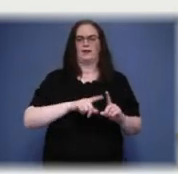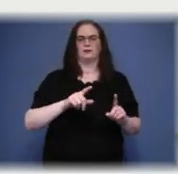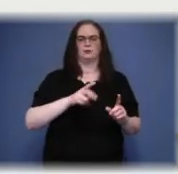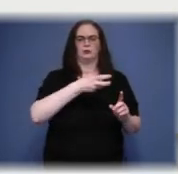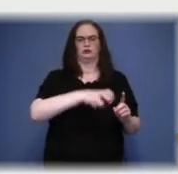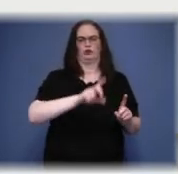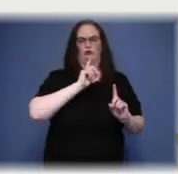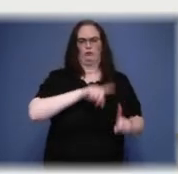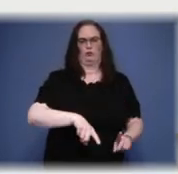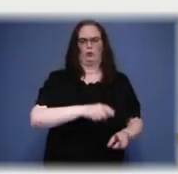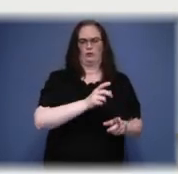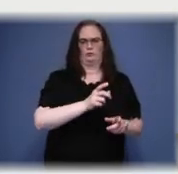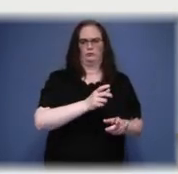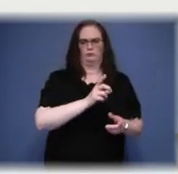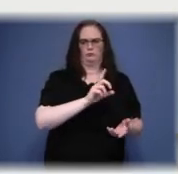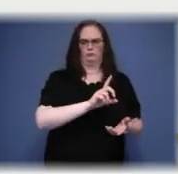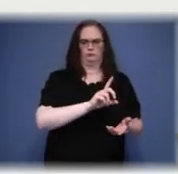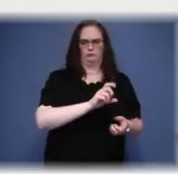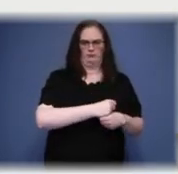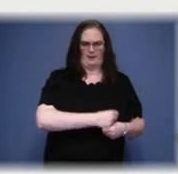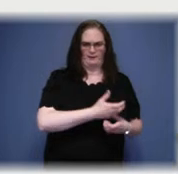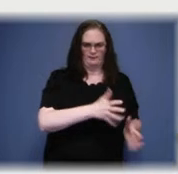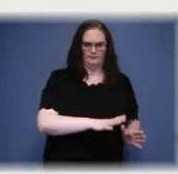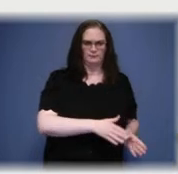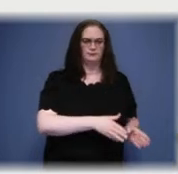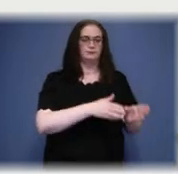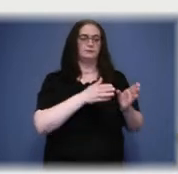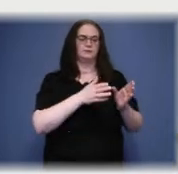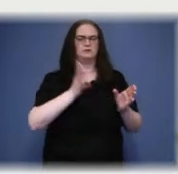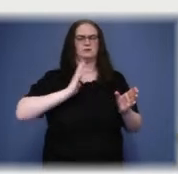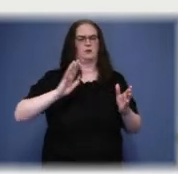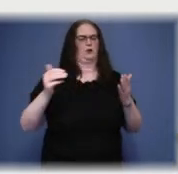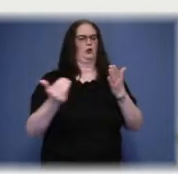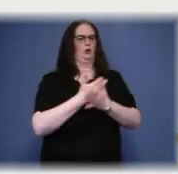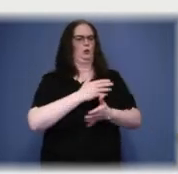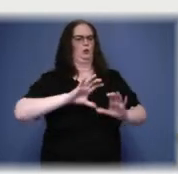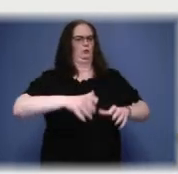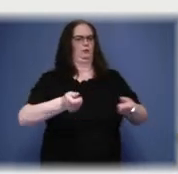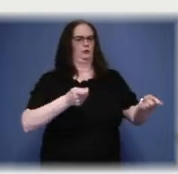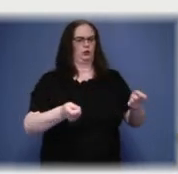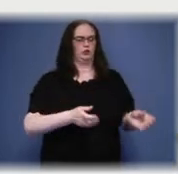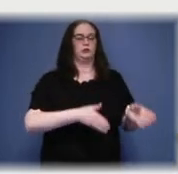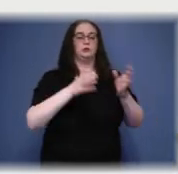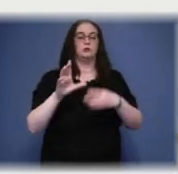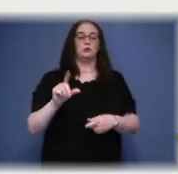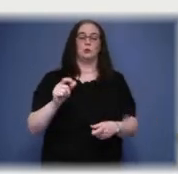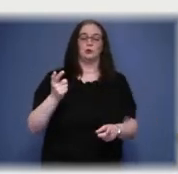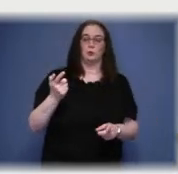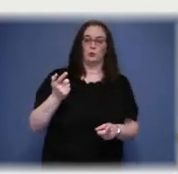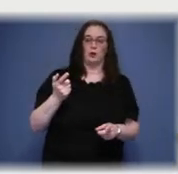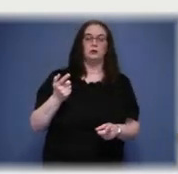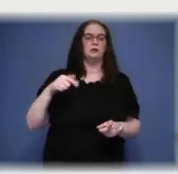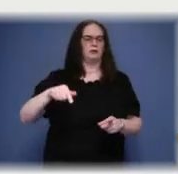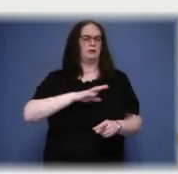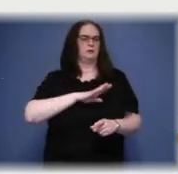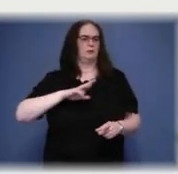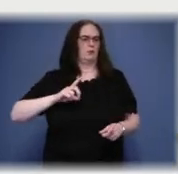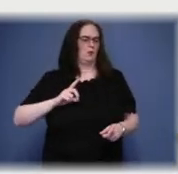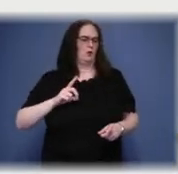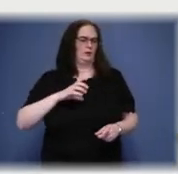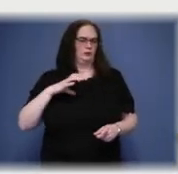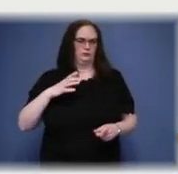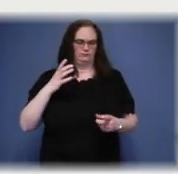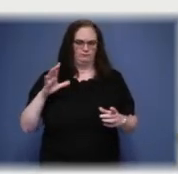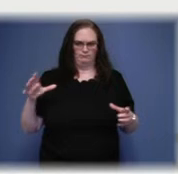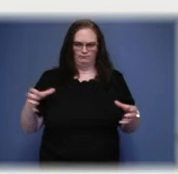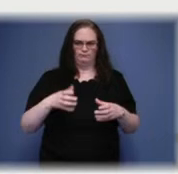transition report was produced for what was then a new administration. In 2021, this Board of Commissioners